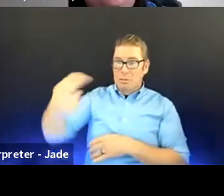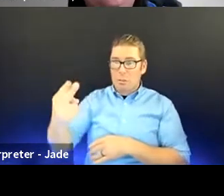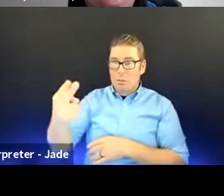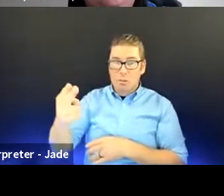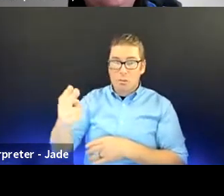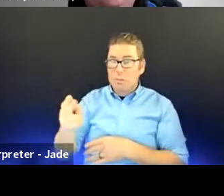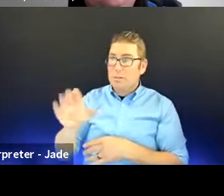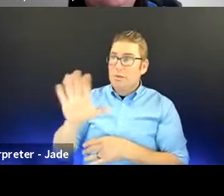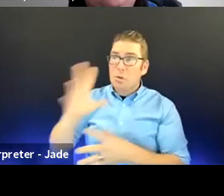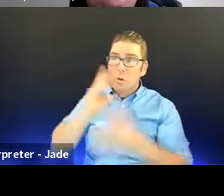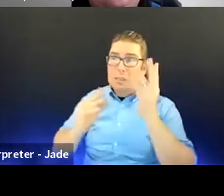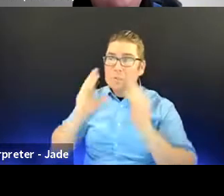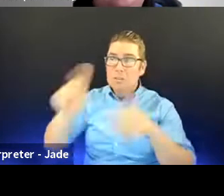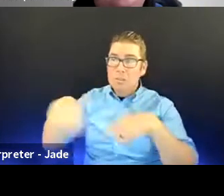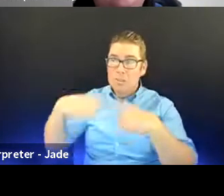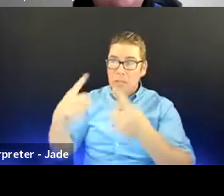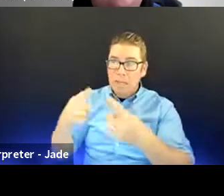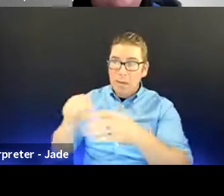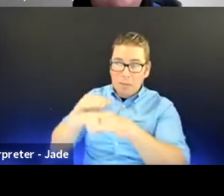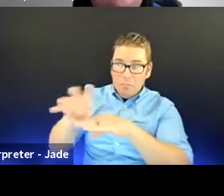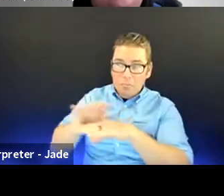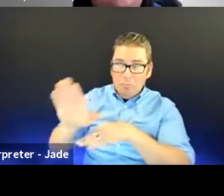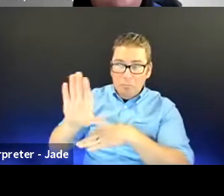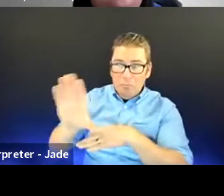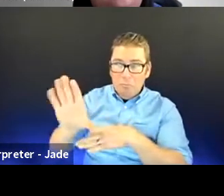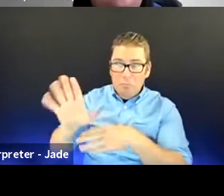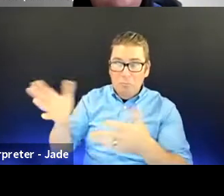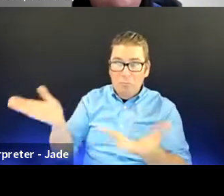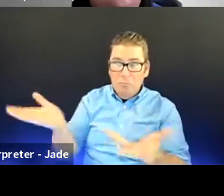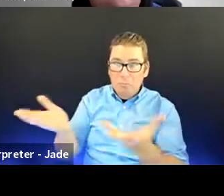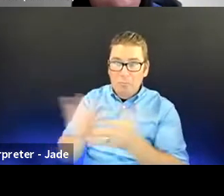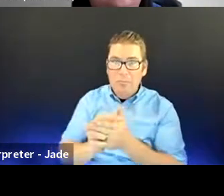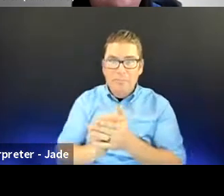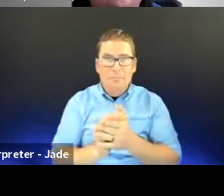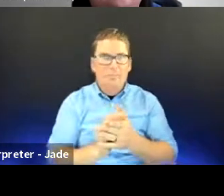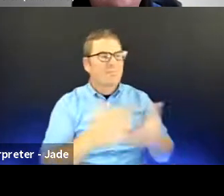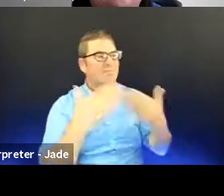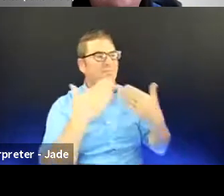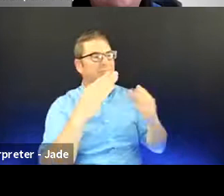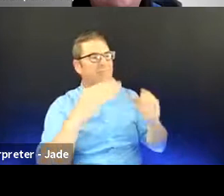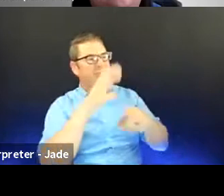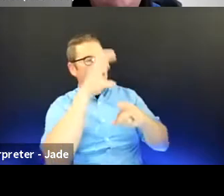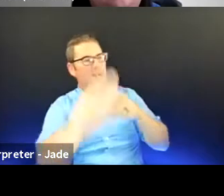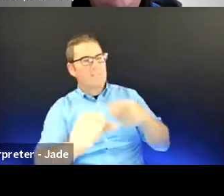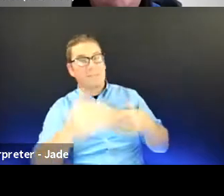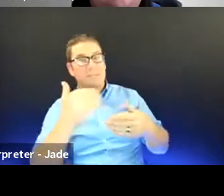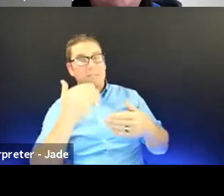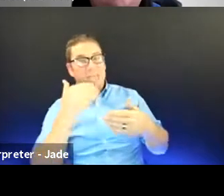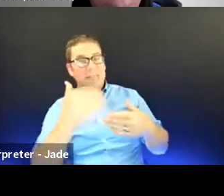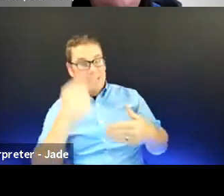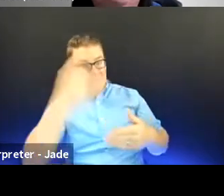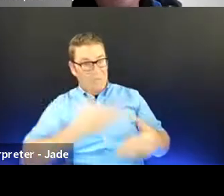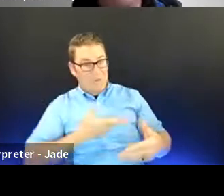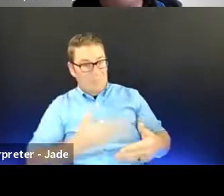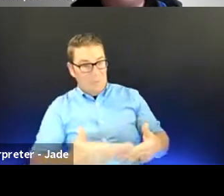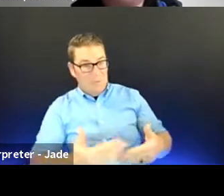today? Awesome. So I'll go ahead and start off by thanking everybody for inviting me. I know I'm a little stepchild from Ridley College, so